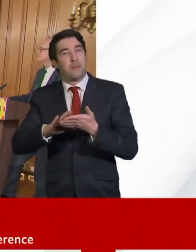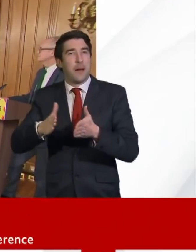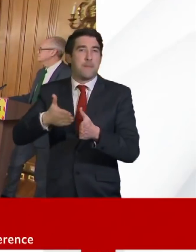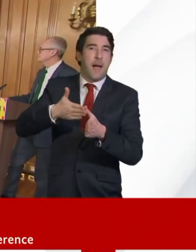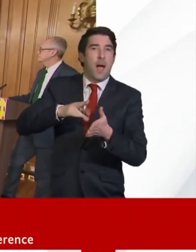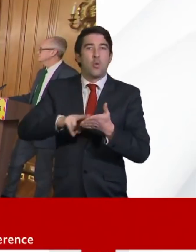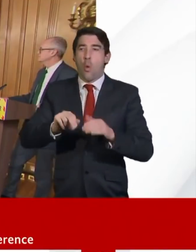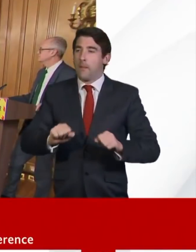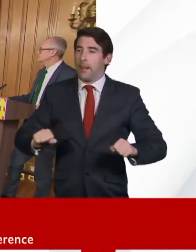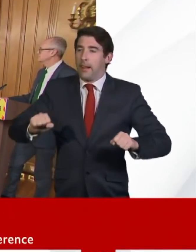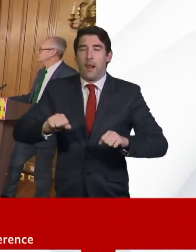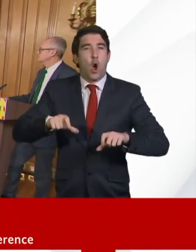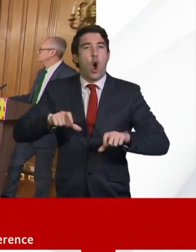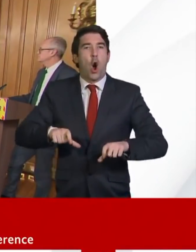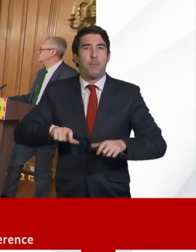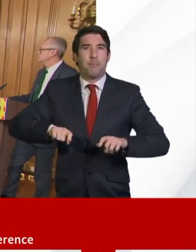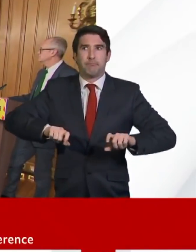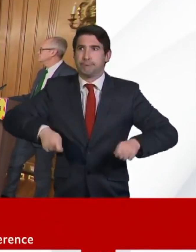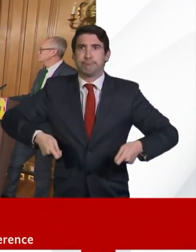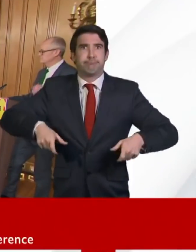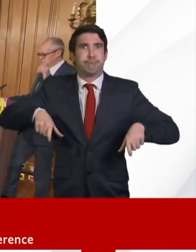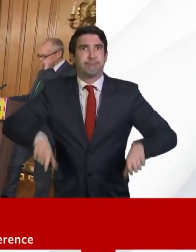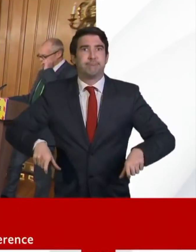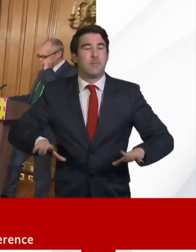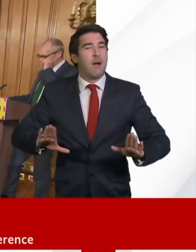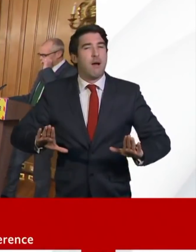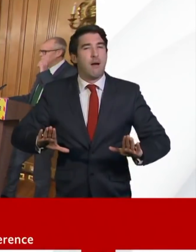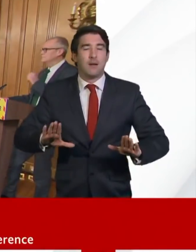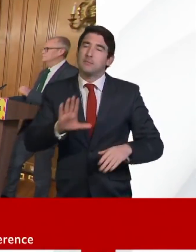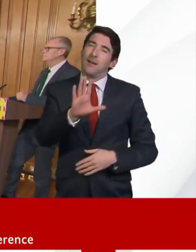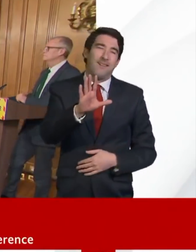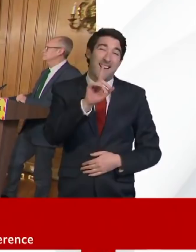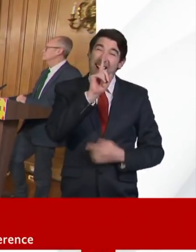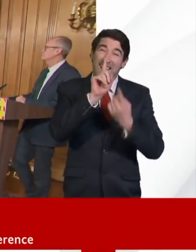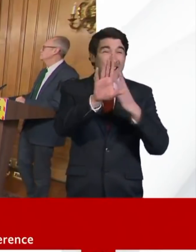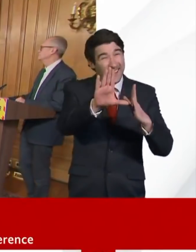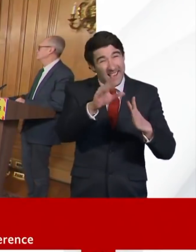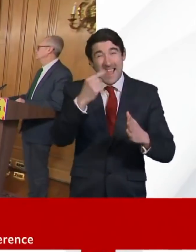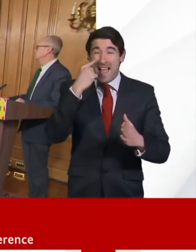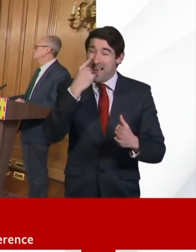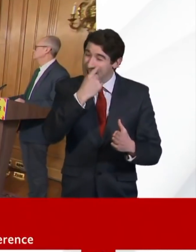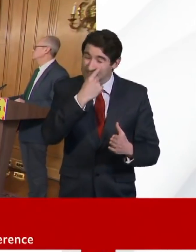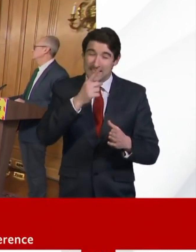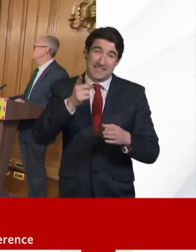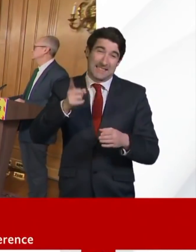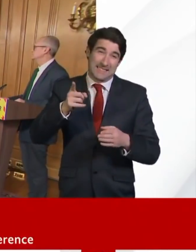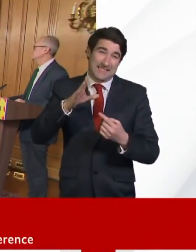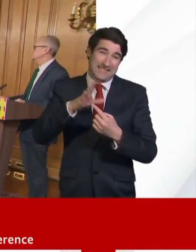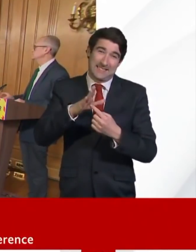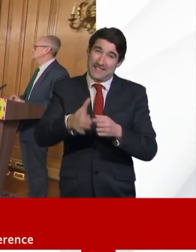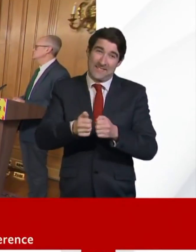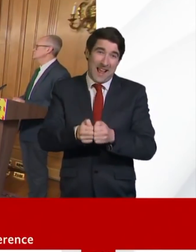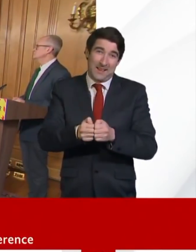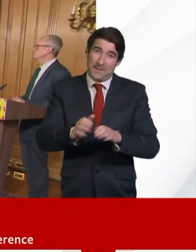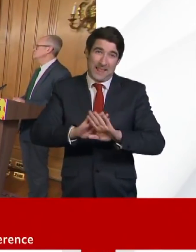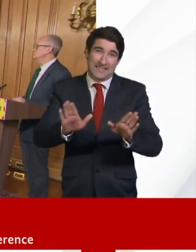eased? Well, I think the whole point is not to make assumptions, but to be guided by the evidence when we've got it. I don't know, Chris, whether you want to... In terms of